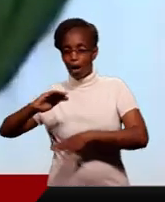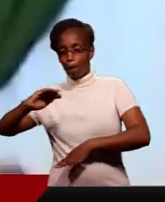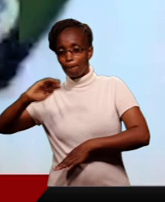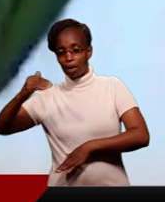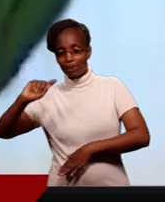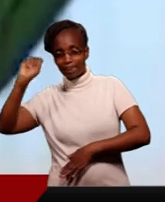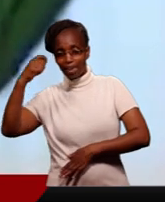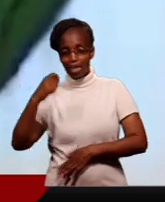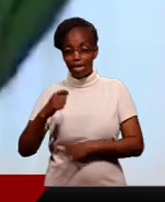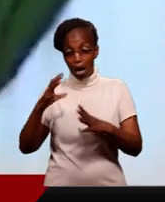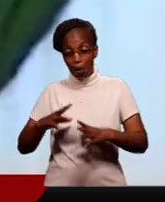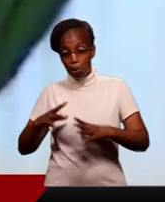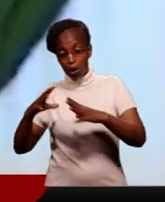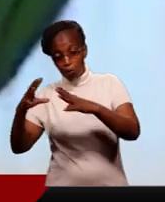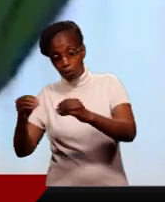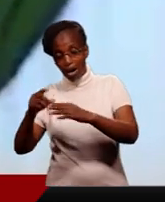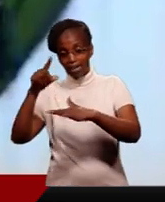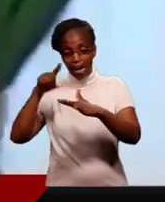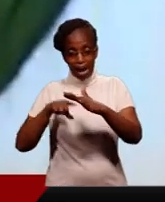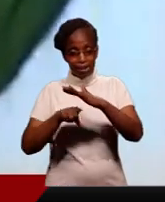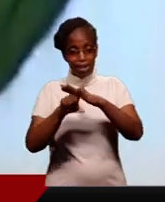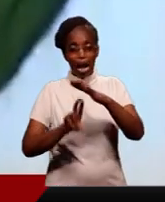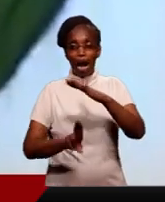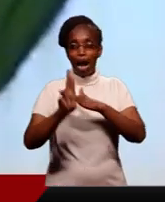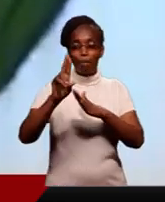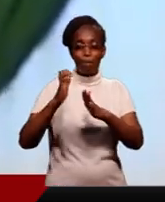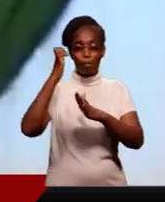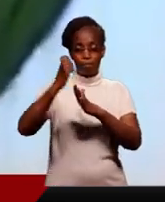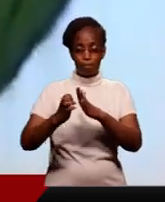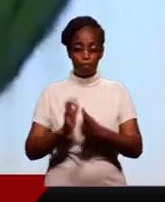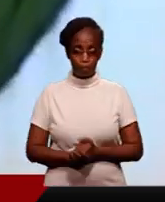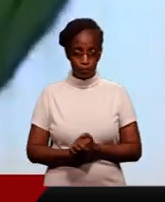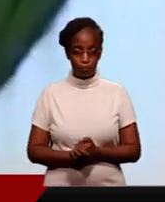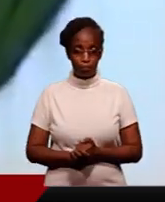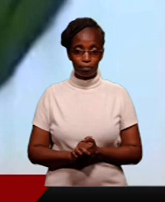Nitafika mpaka kule kilele kule ile nana peak nitapiga huko.